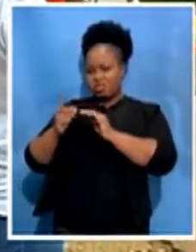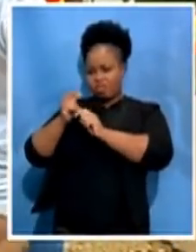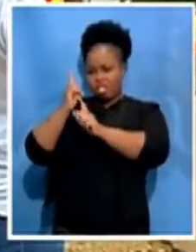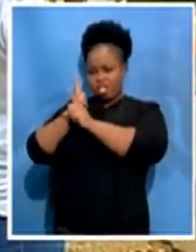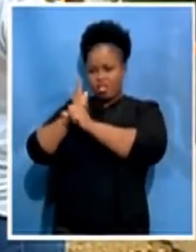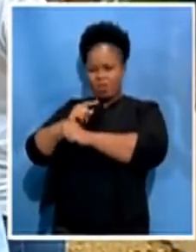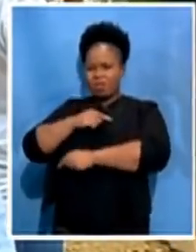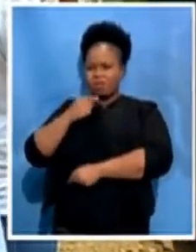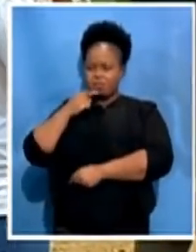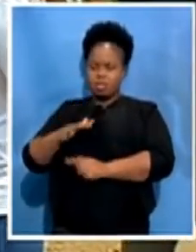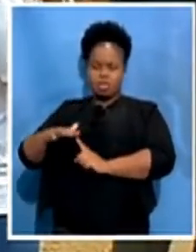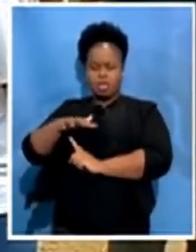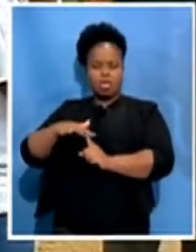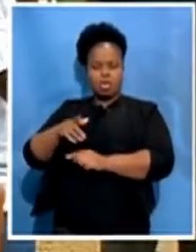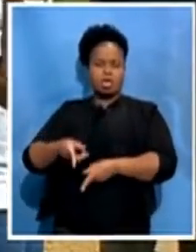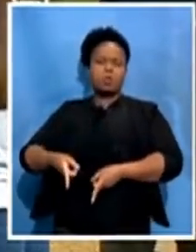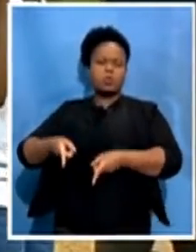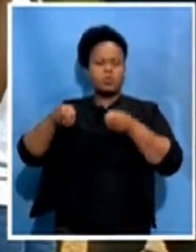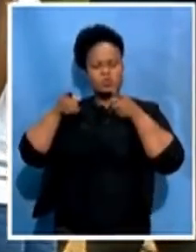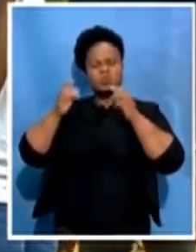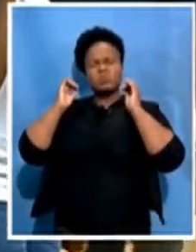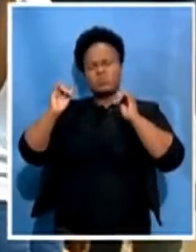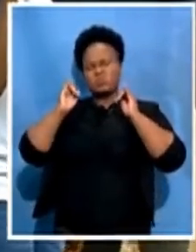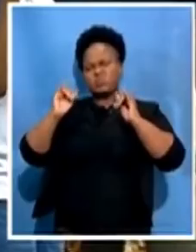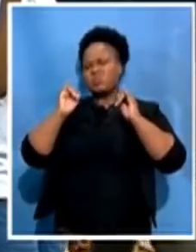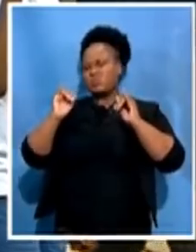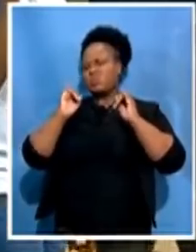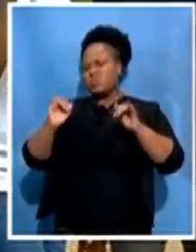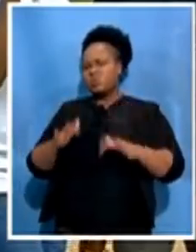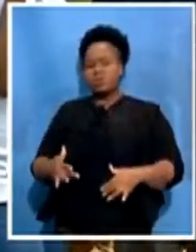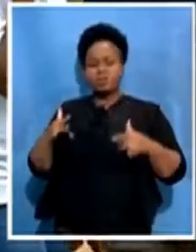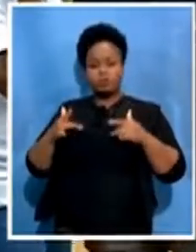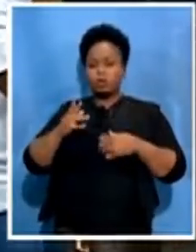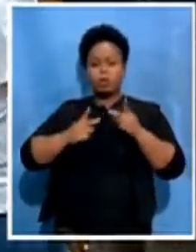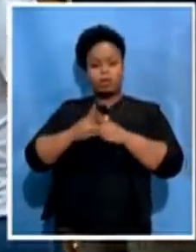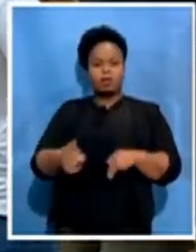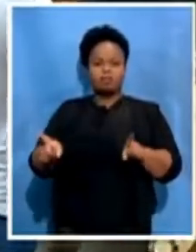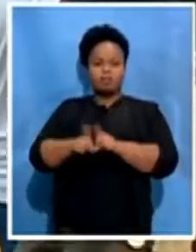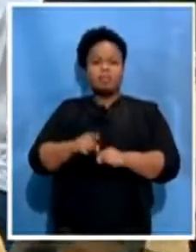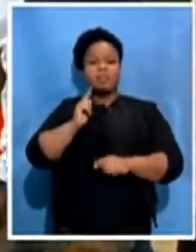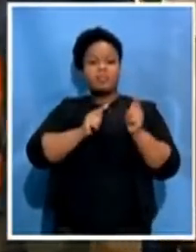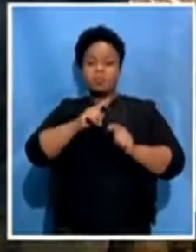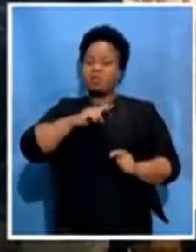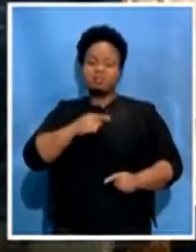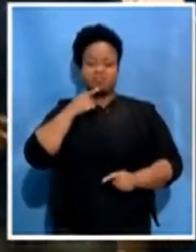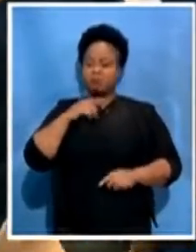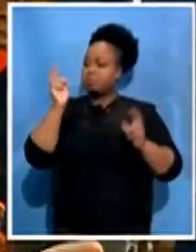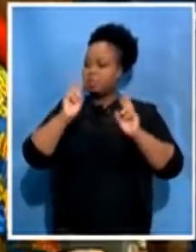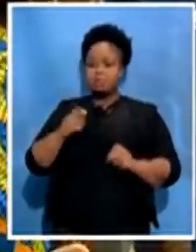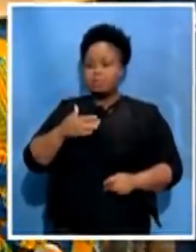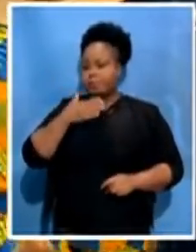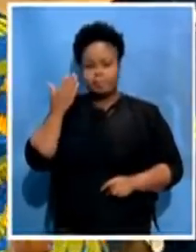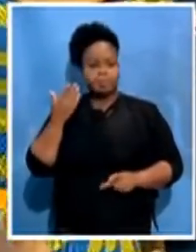it's a poor living condition, including allegations that they don't have electricity, they don't have clean running water. But